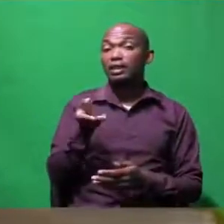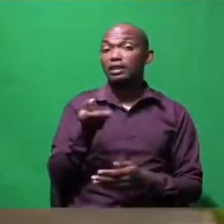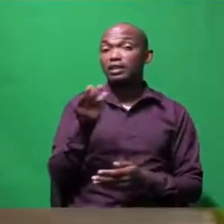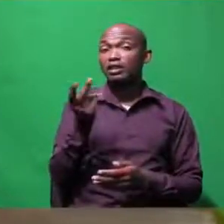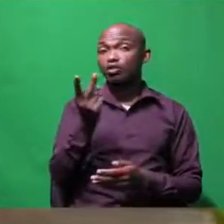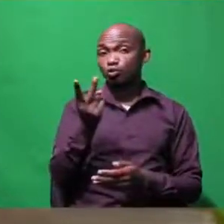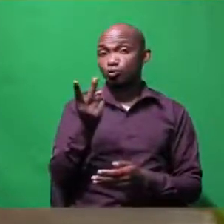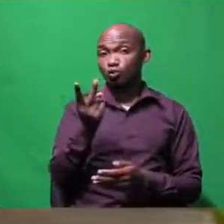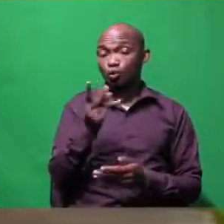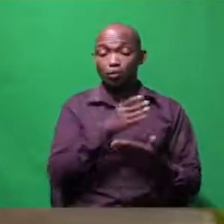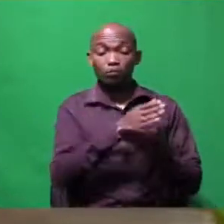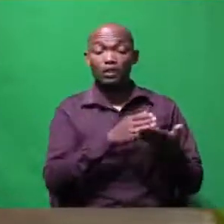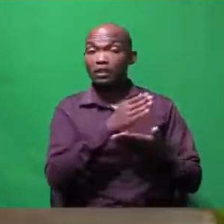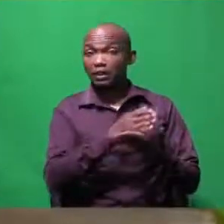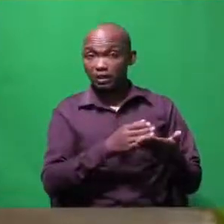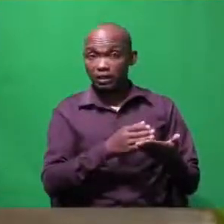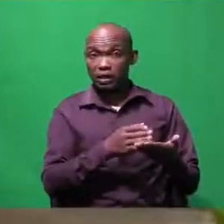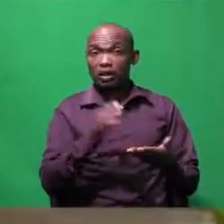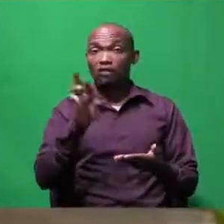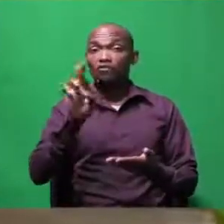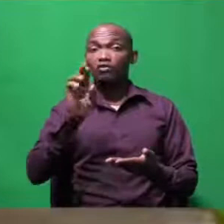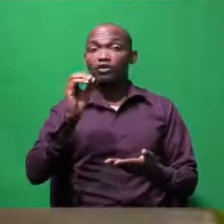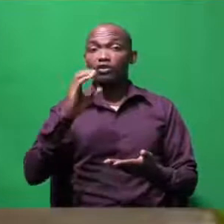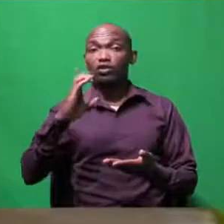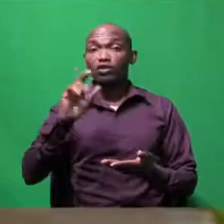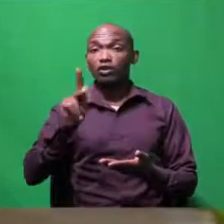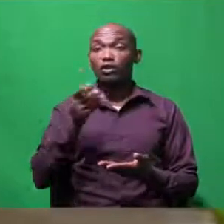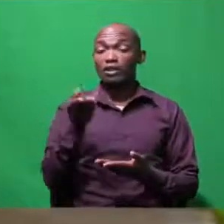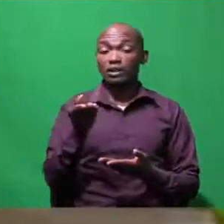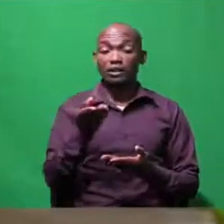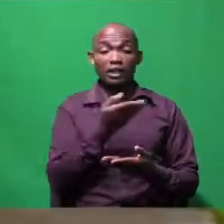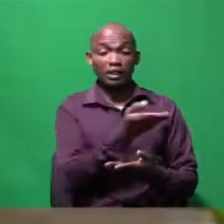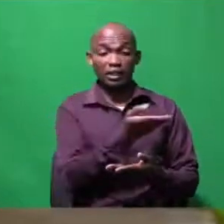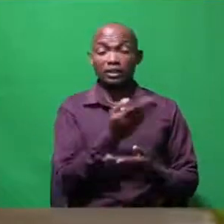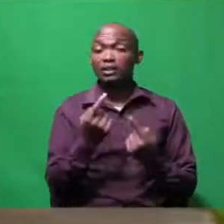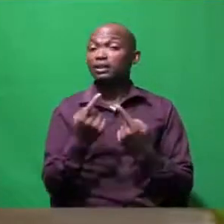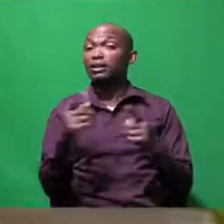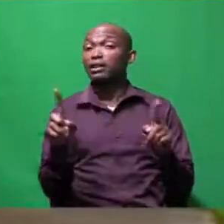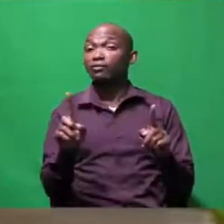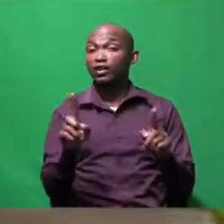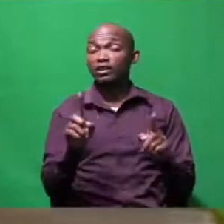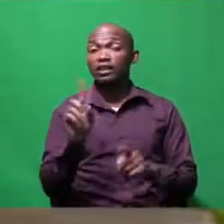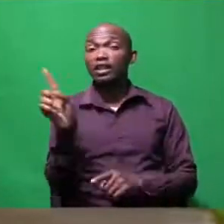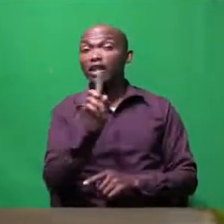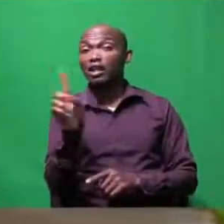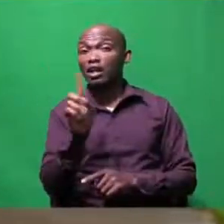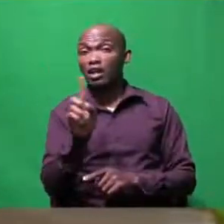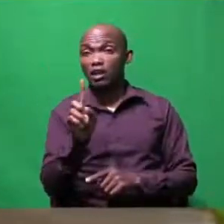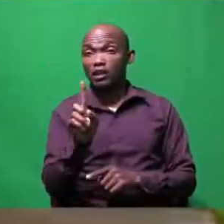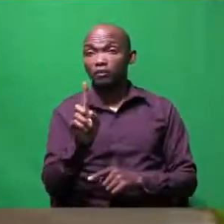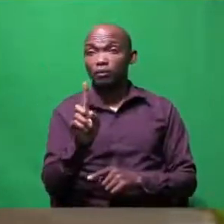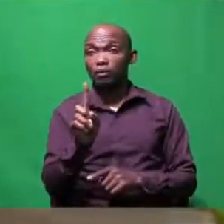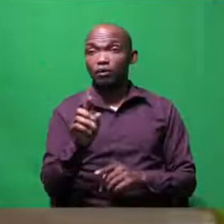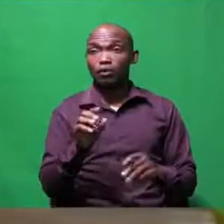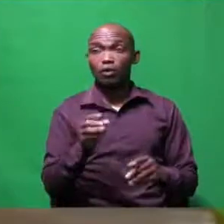rock. We can say this and this is a different color. But all of this, and I can take